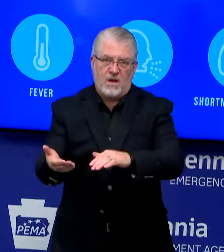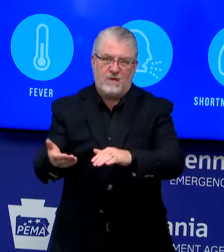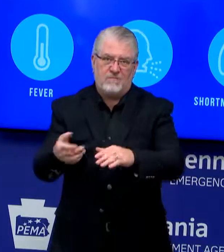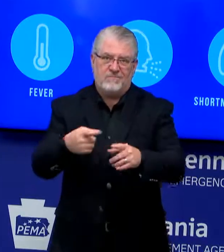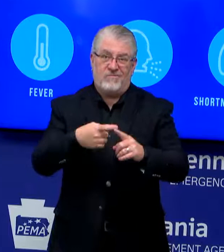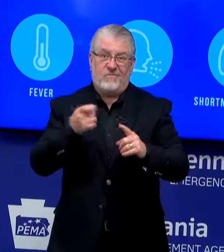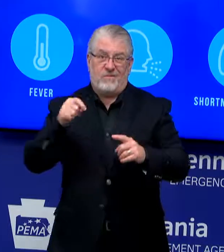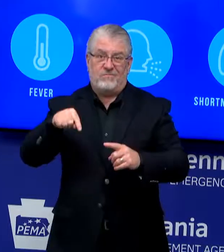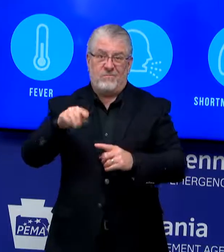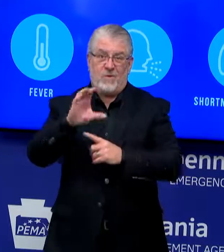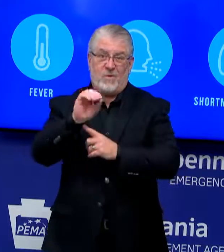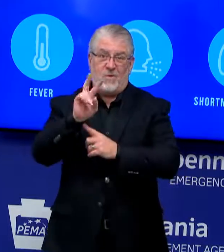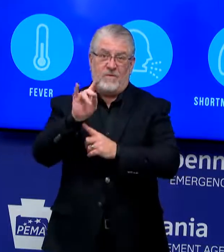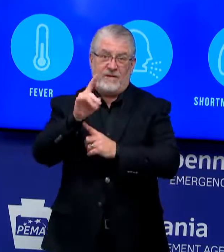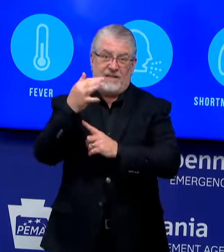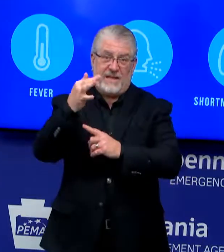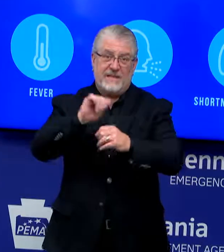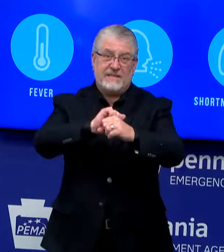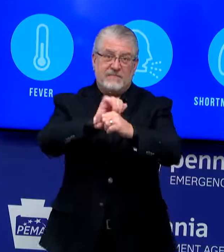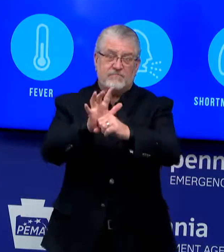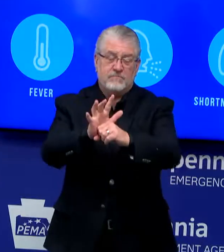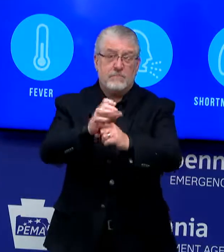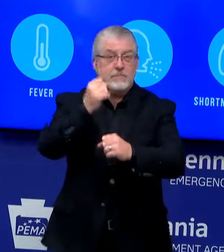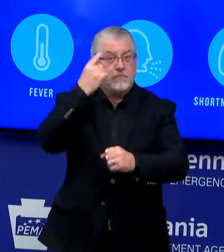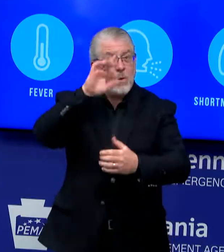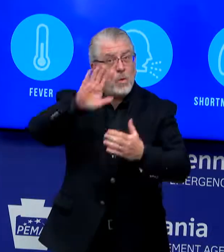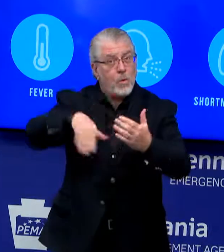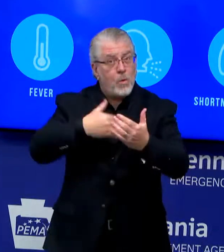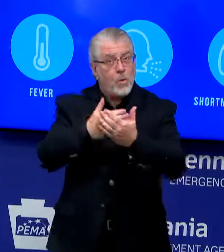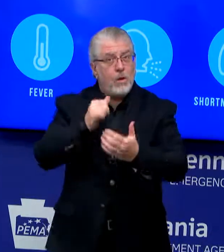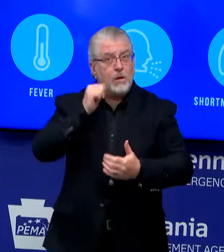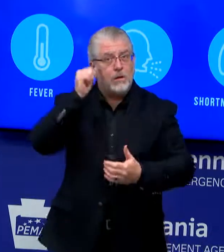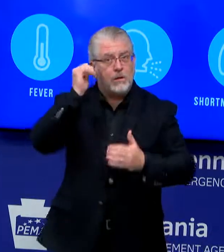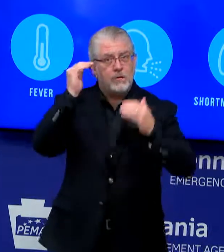those deaths have been in adult patients.